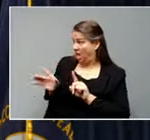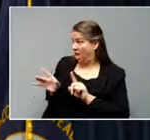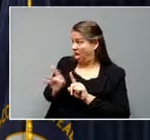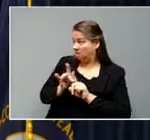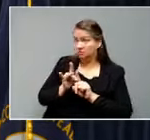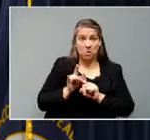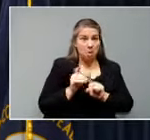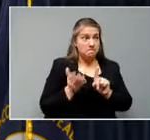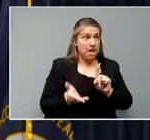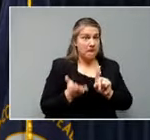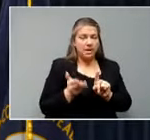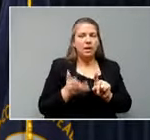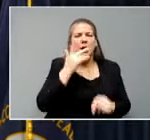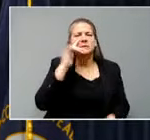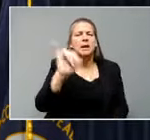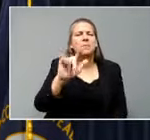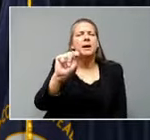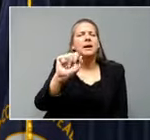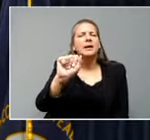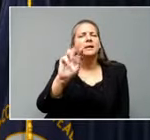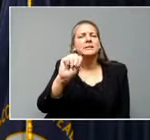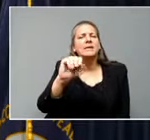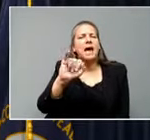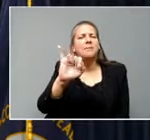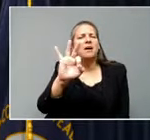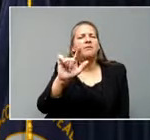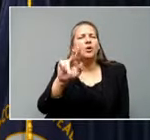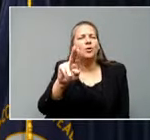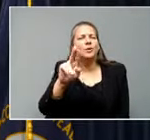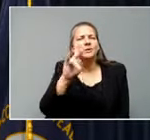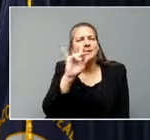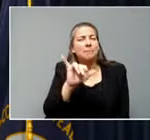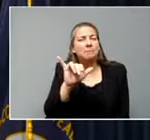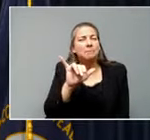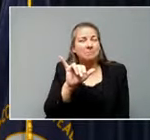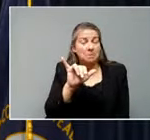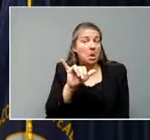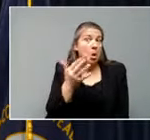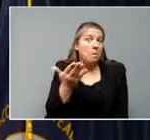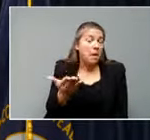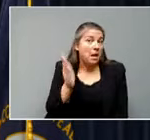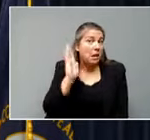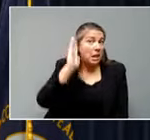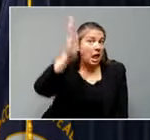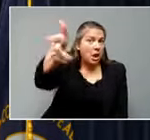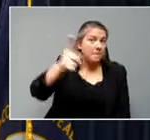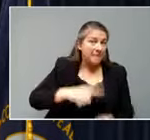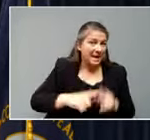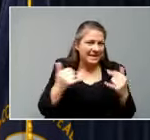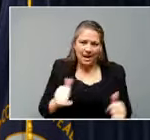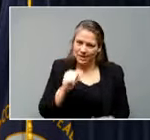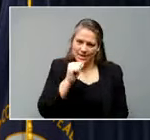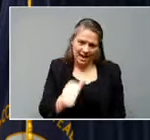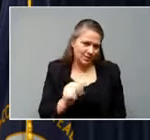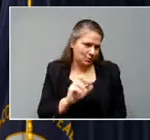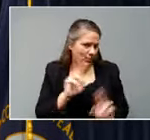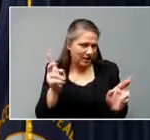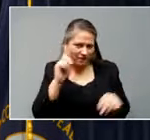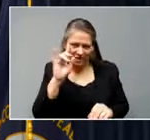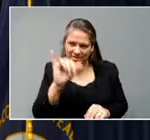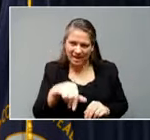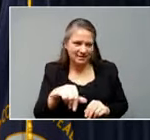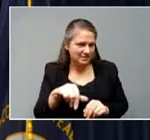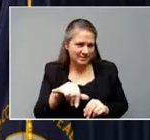Tamiflu level, we are a long way off from that. So as we approach, and I'll talk about it in a